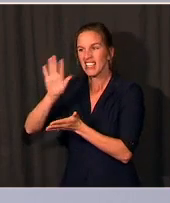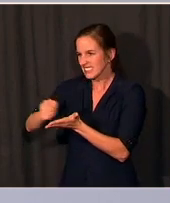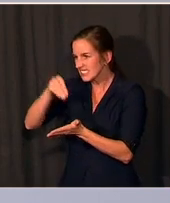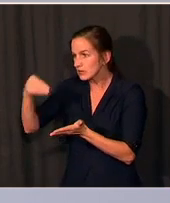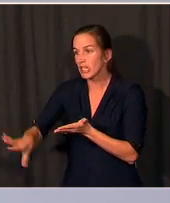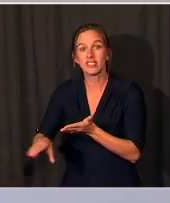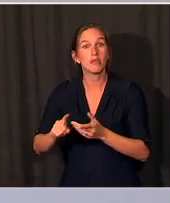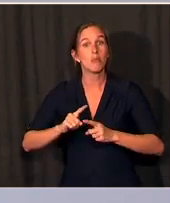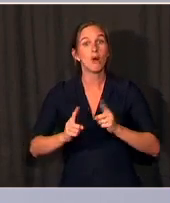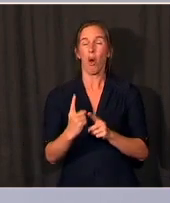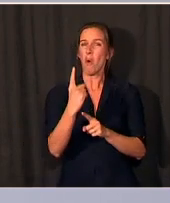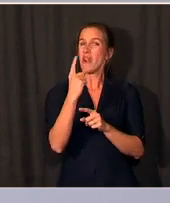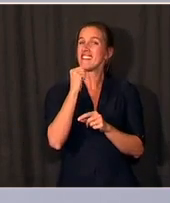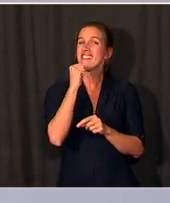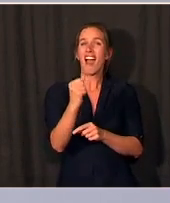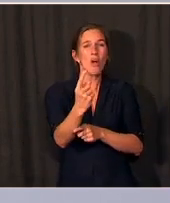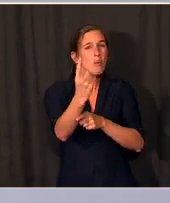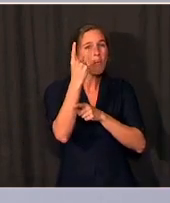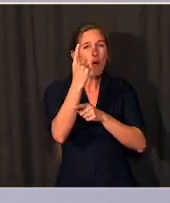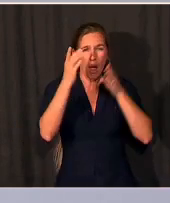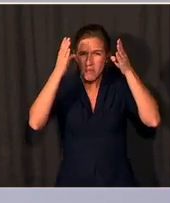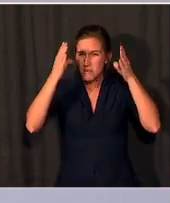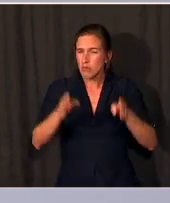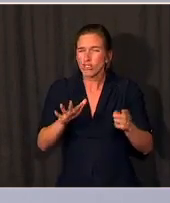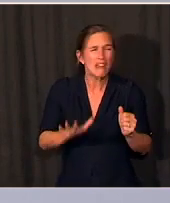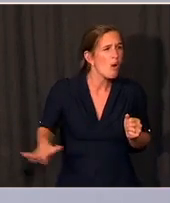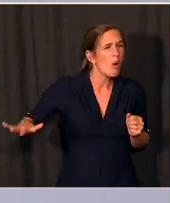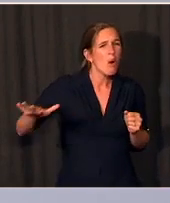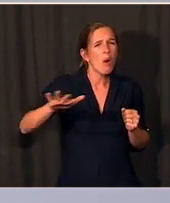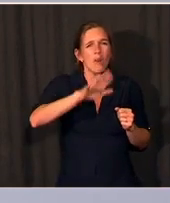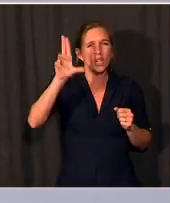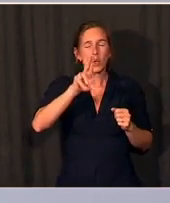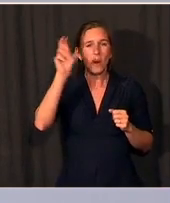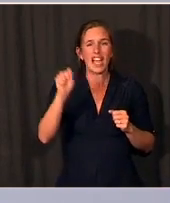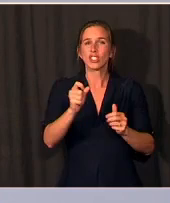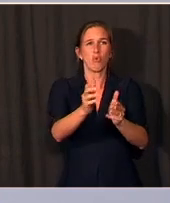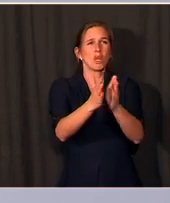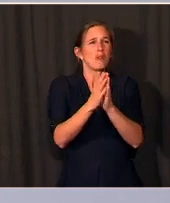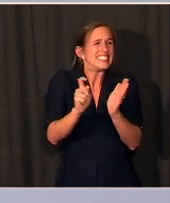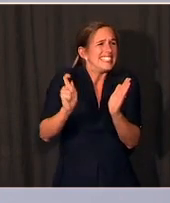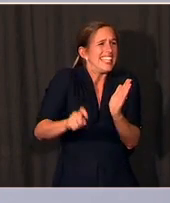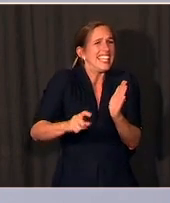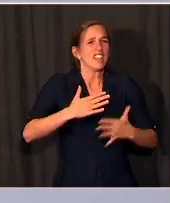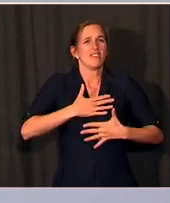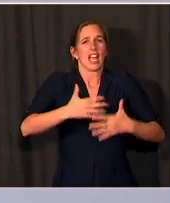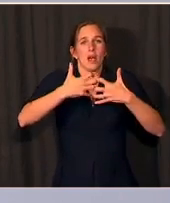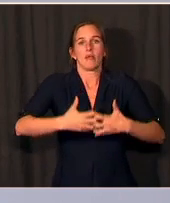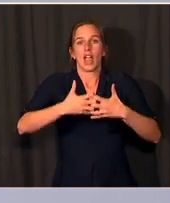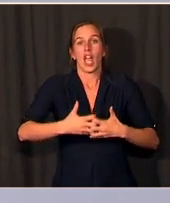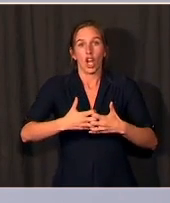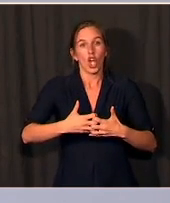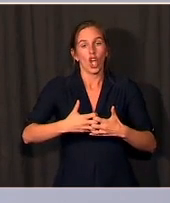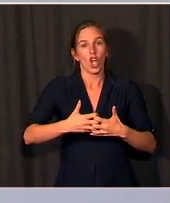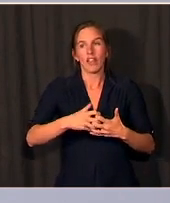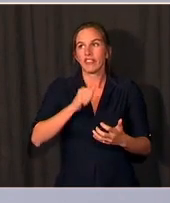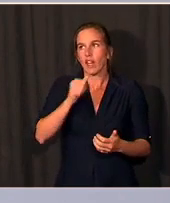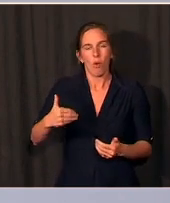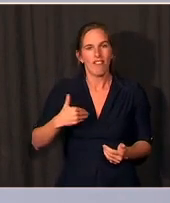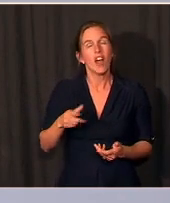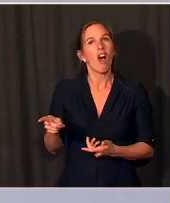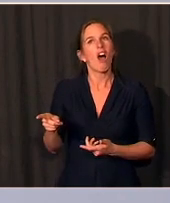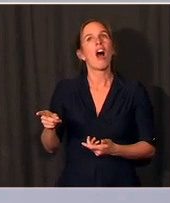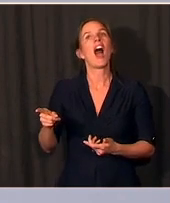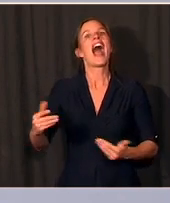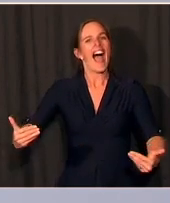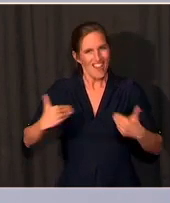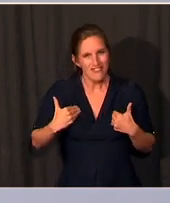one person in this whole country that has requested or needed a ventilator that hasn't had it. Every single request has